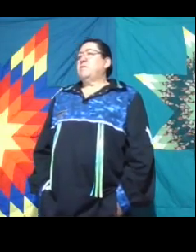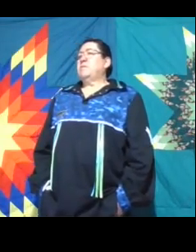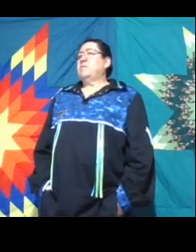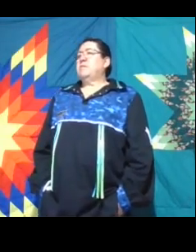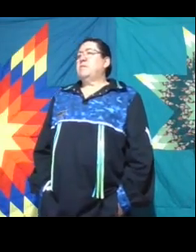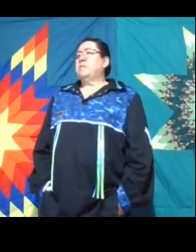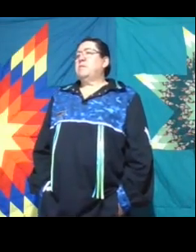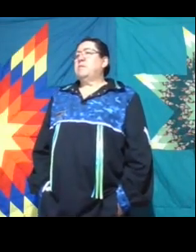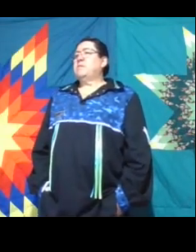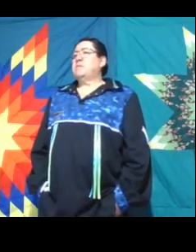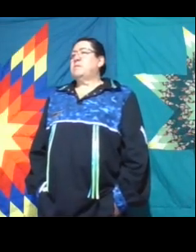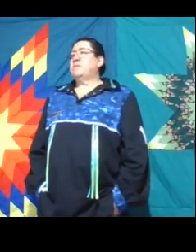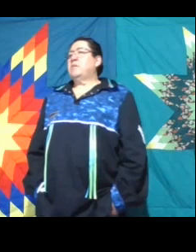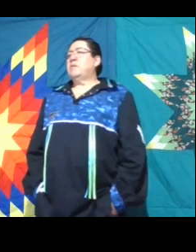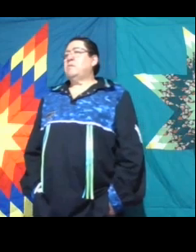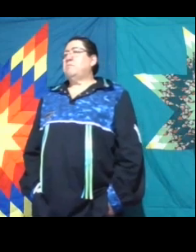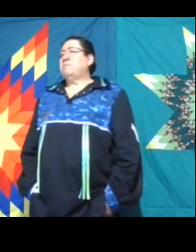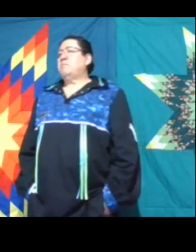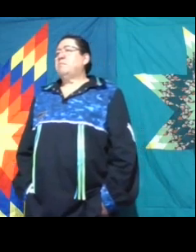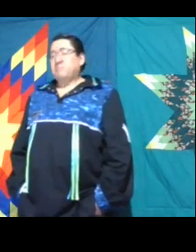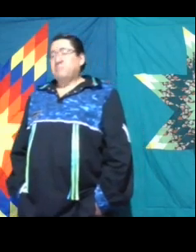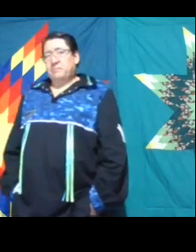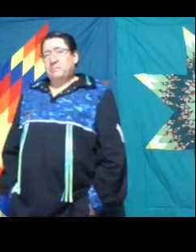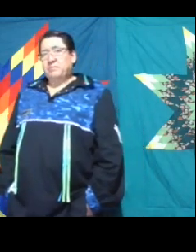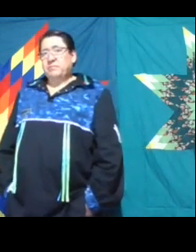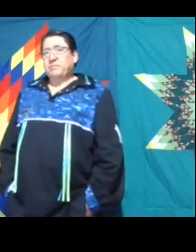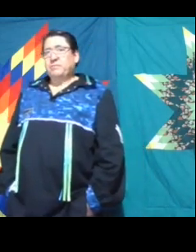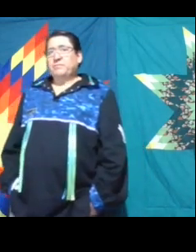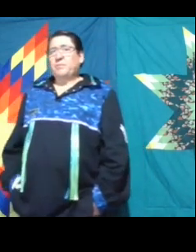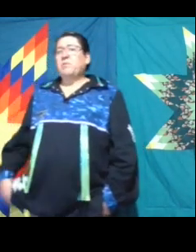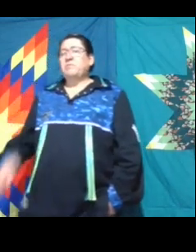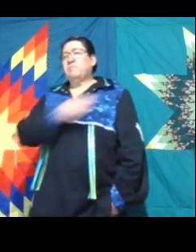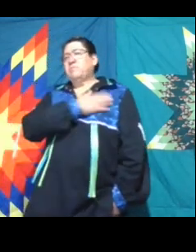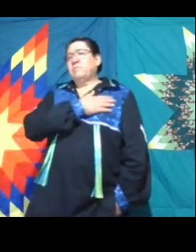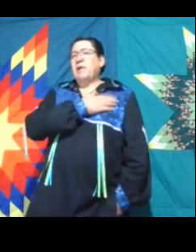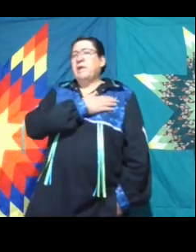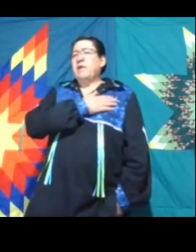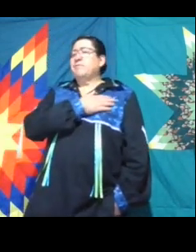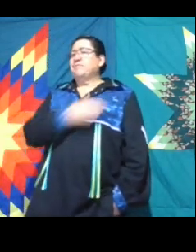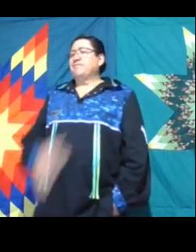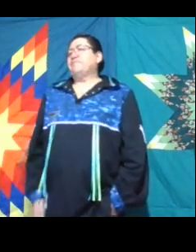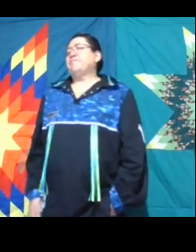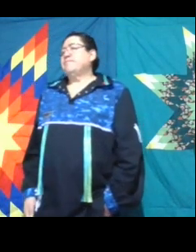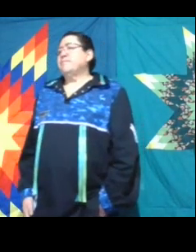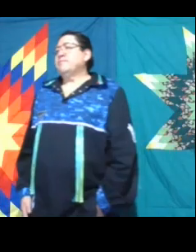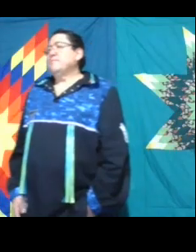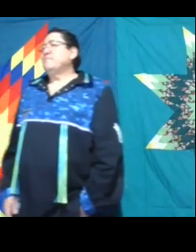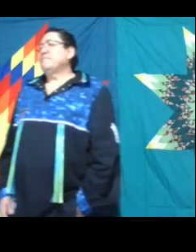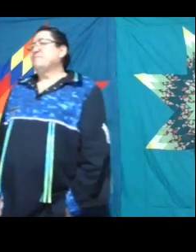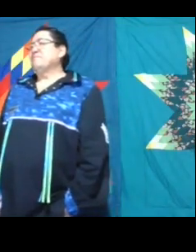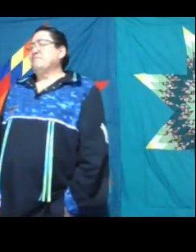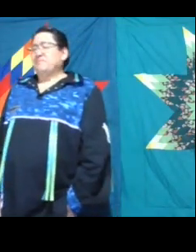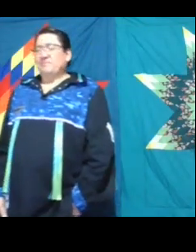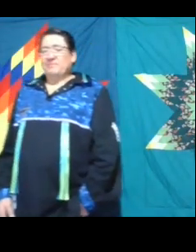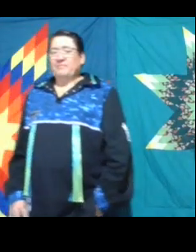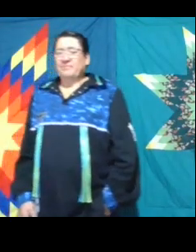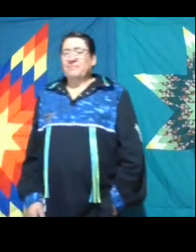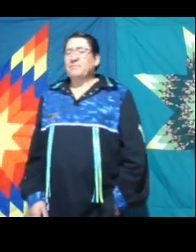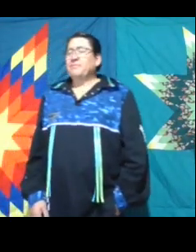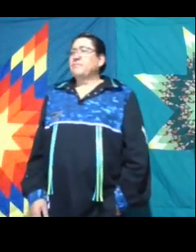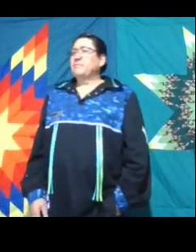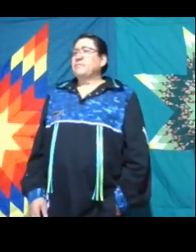to you that you want to put to Brad. And Brad, thank you again for today's presentation. Thank you. As we've mentioned, this is the third